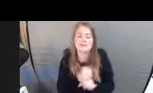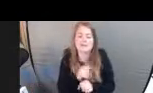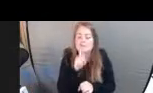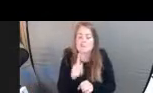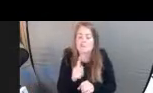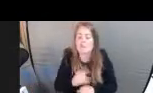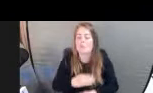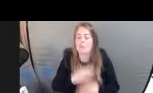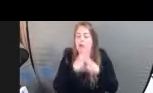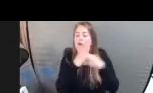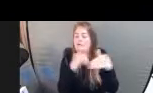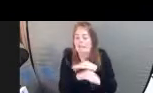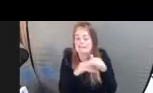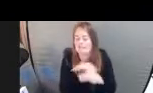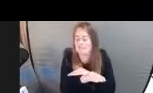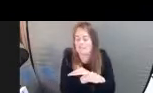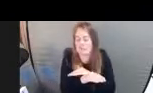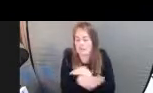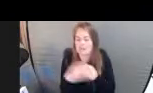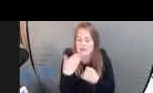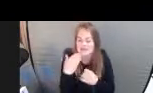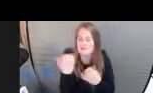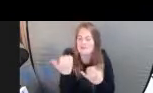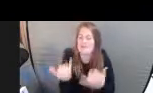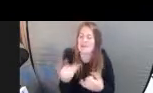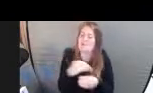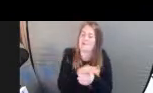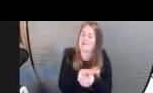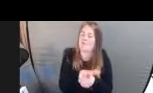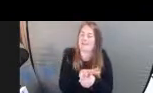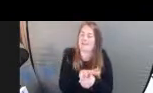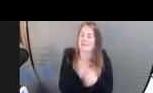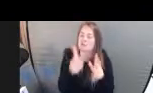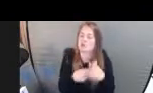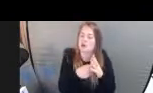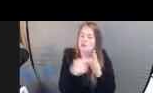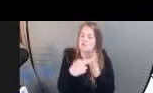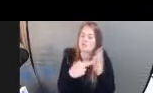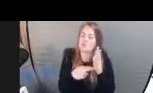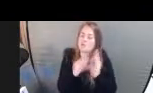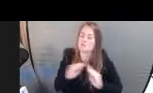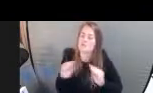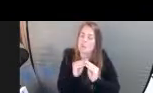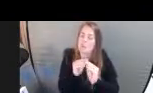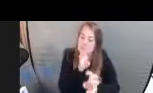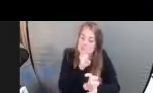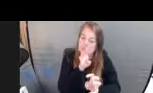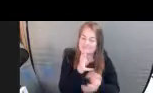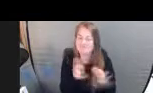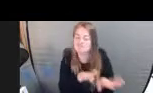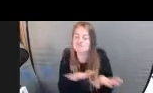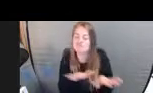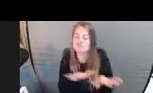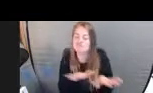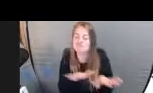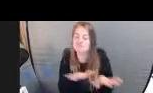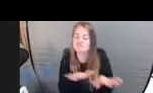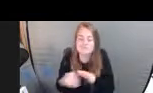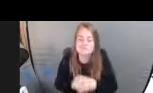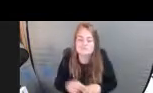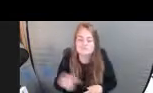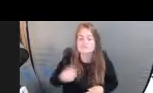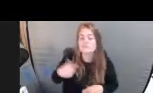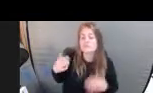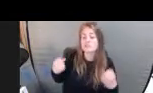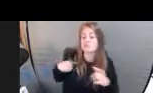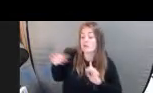accessible entrance. I know that at the beginning of COVID, when our restrictions were a little bit more lax and we didn't know, I was going to the gym more